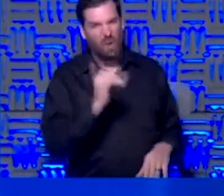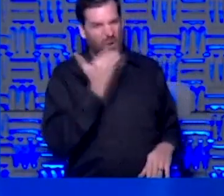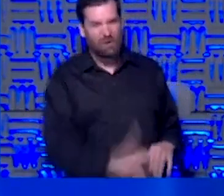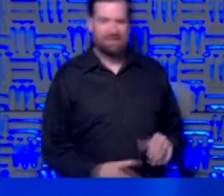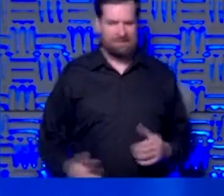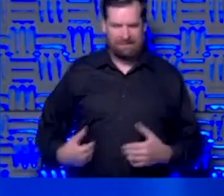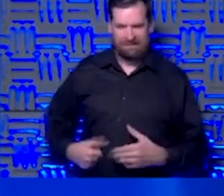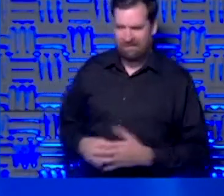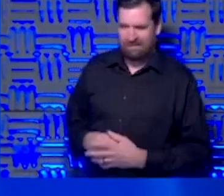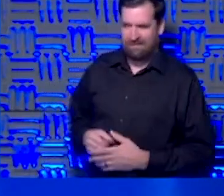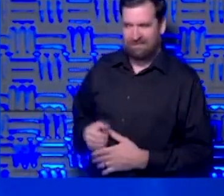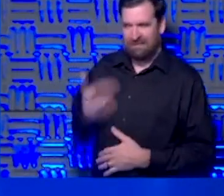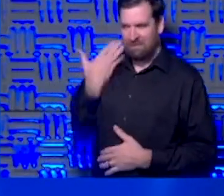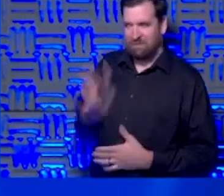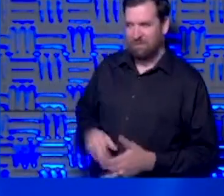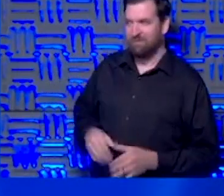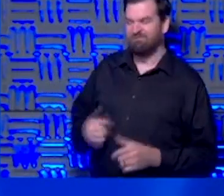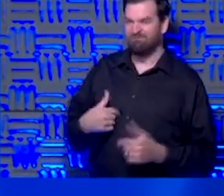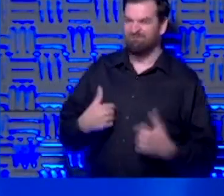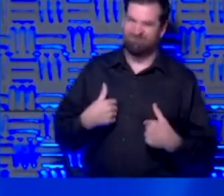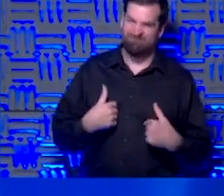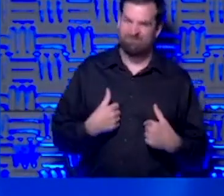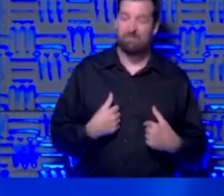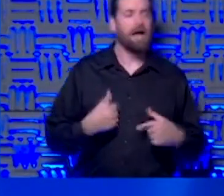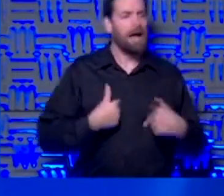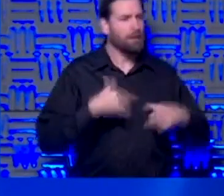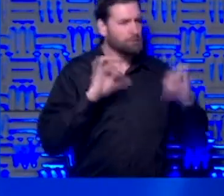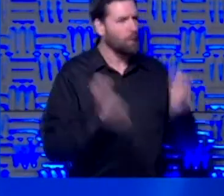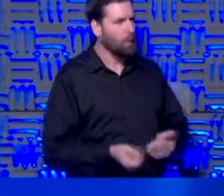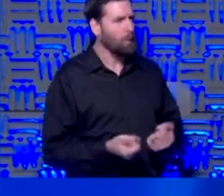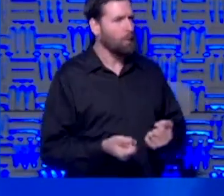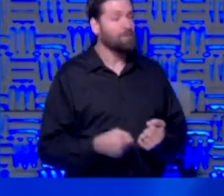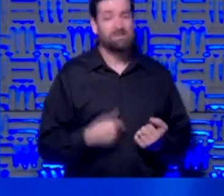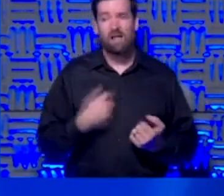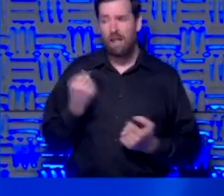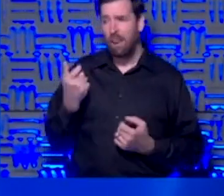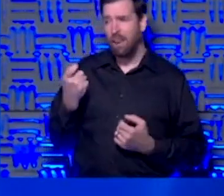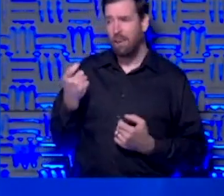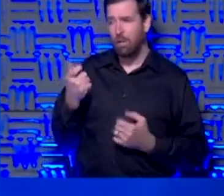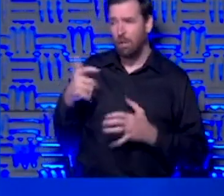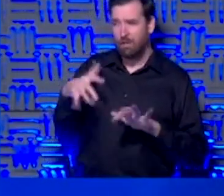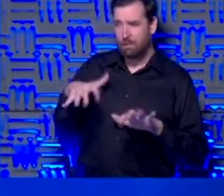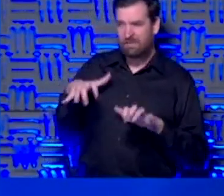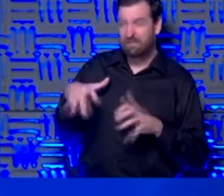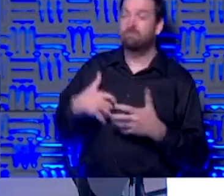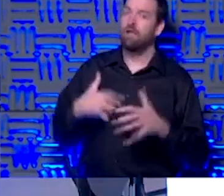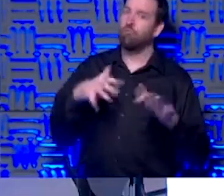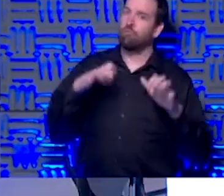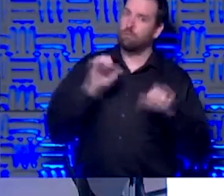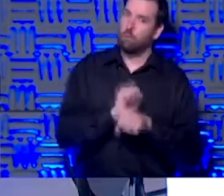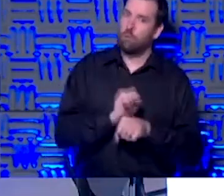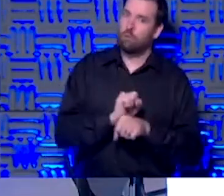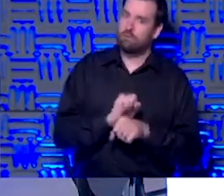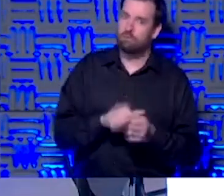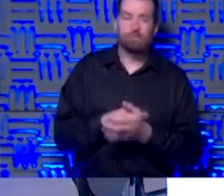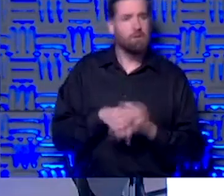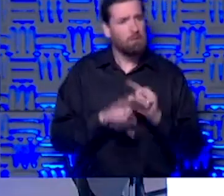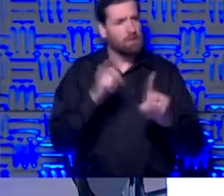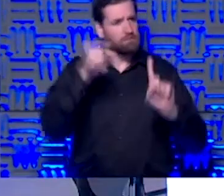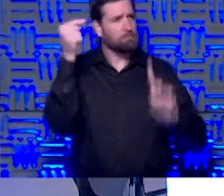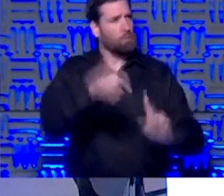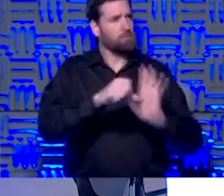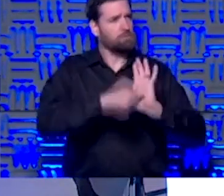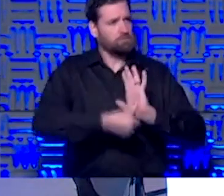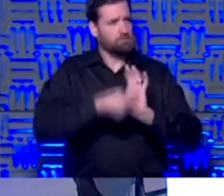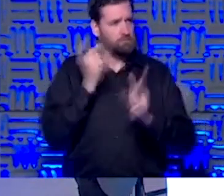I don't know that I look good. I'm darn near 60. I was cold, so It was a little chilly in there. it works. The freezer works. It made a point, though, didn't it? It